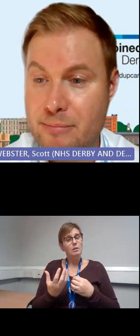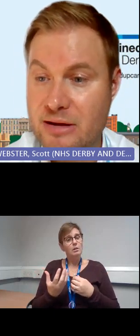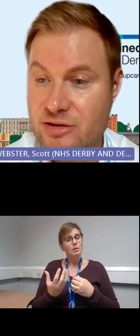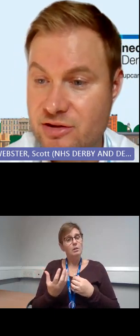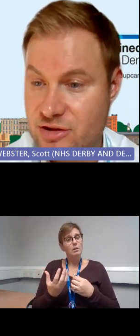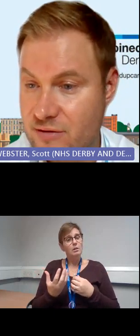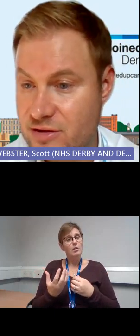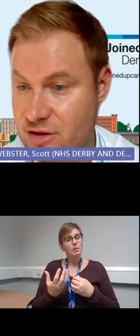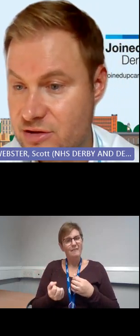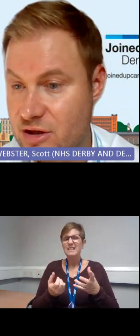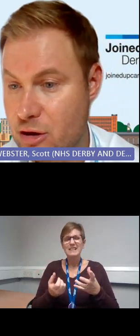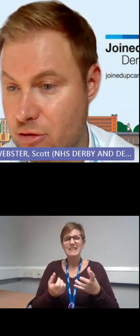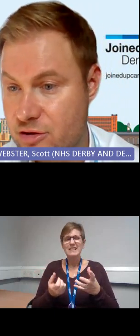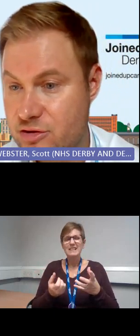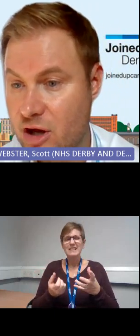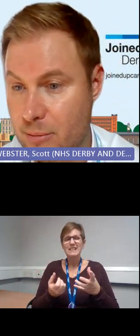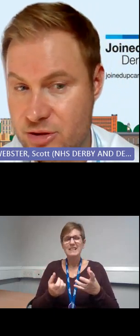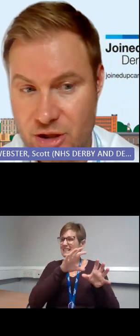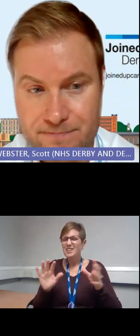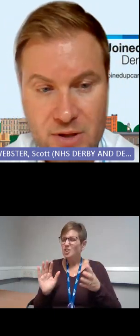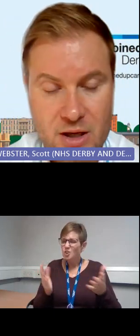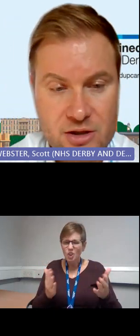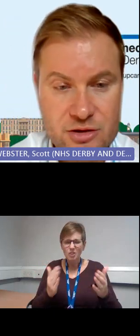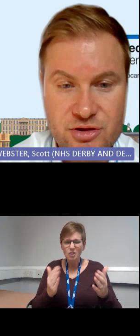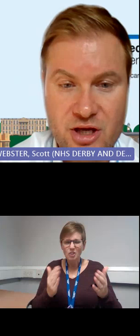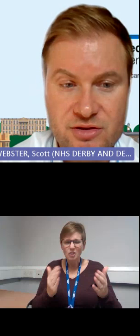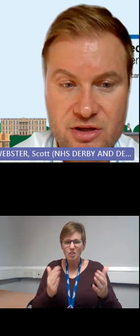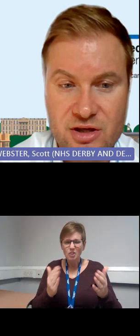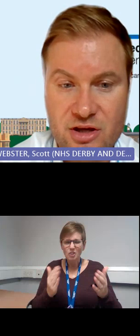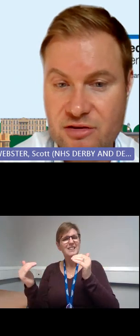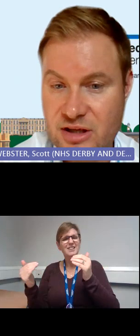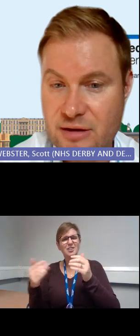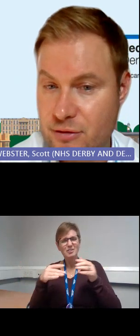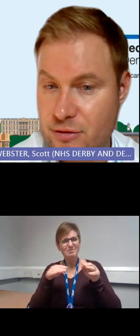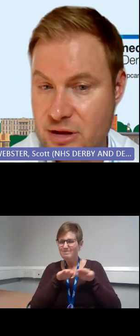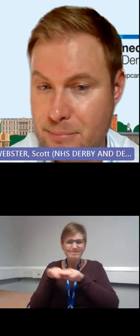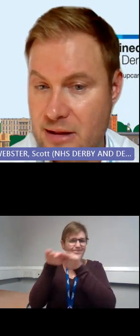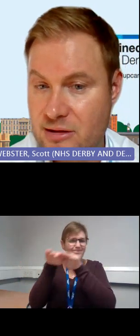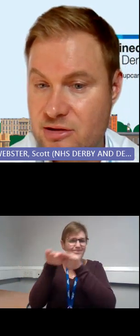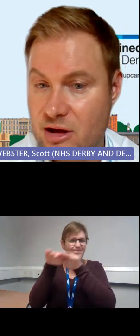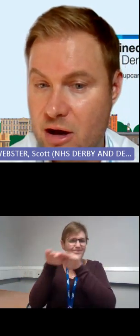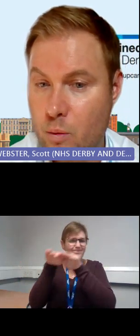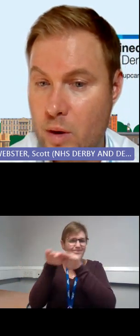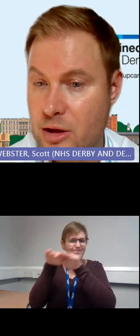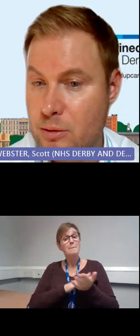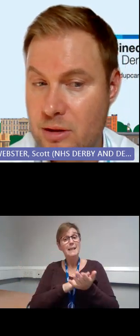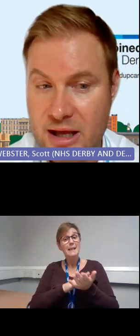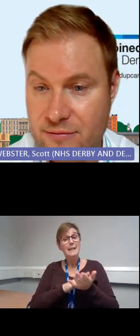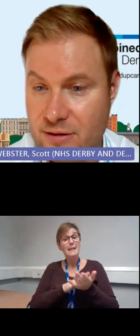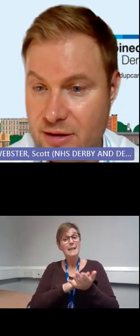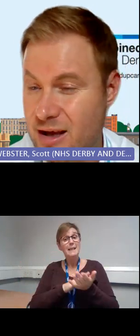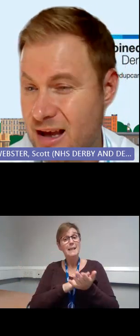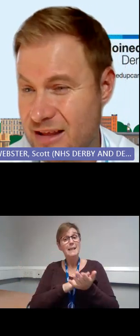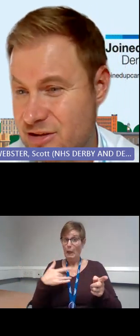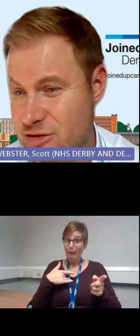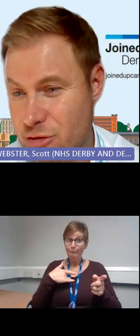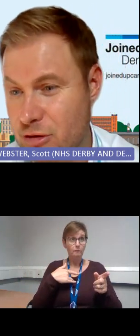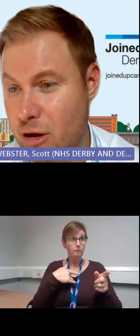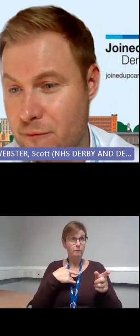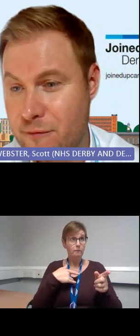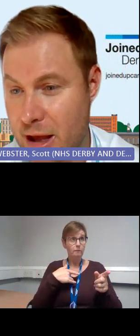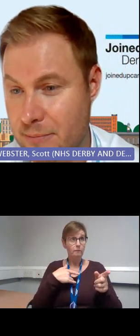number of fragmented services across Derbyshire. So services are different depending on where you live,